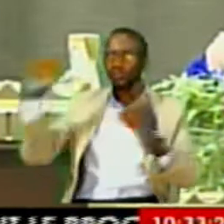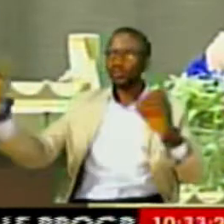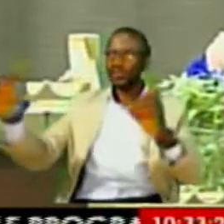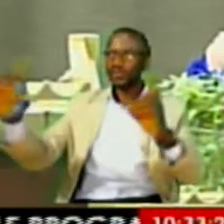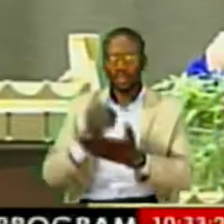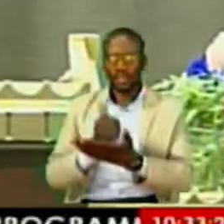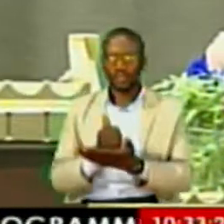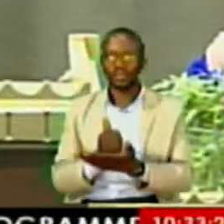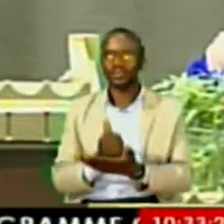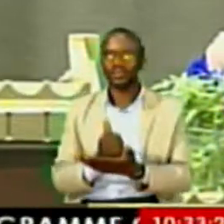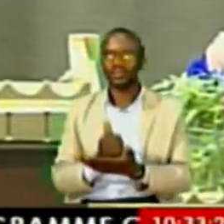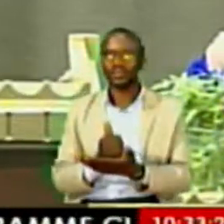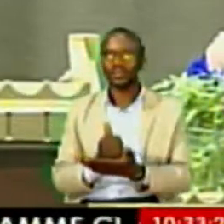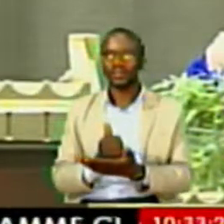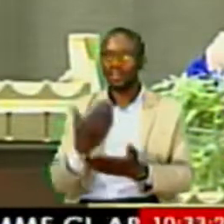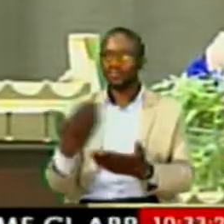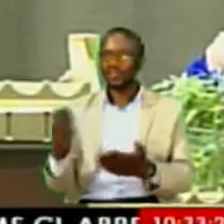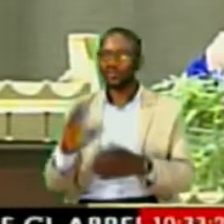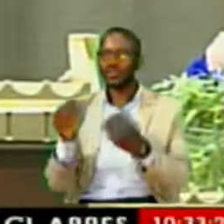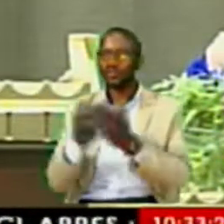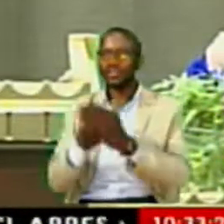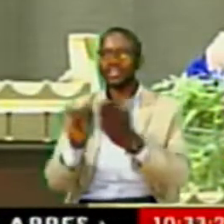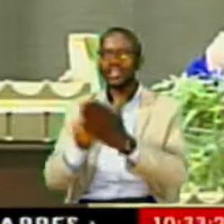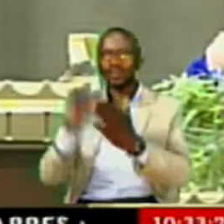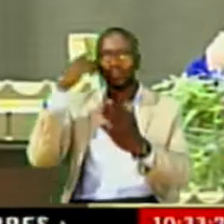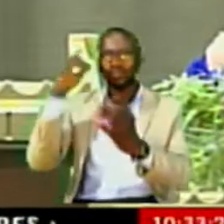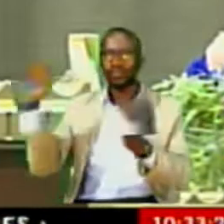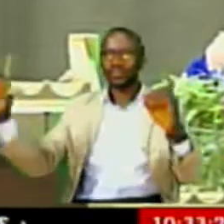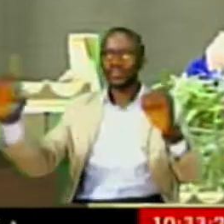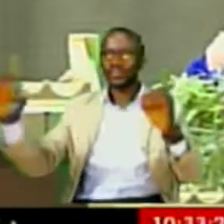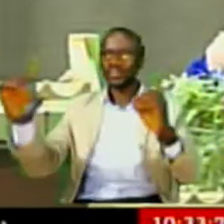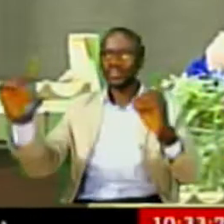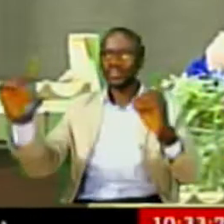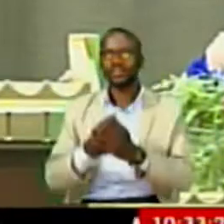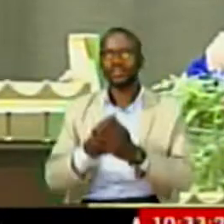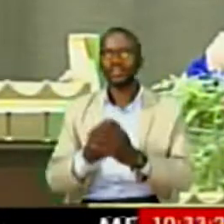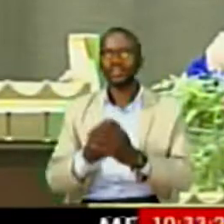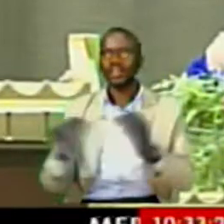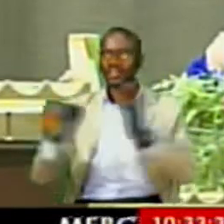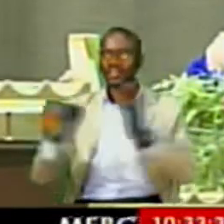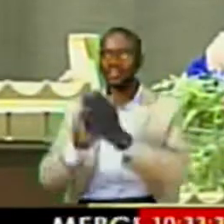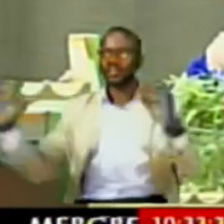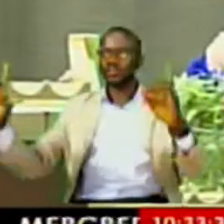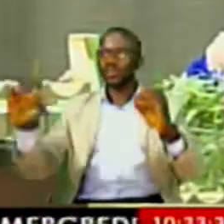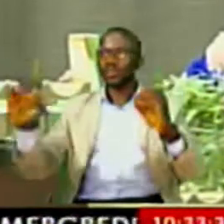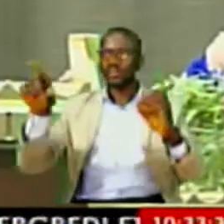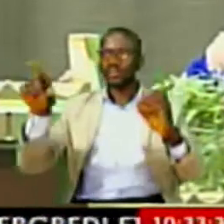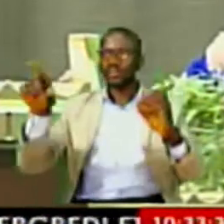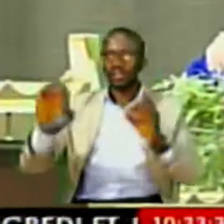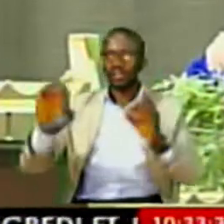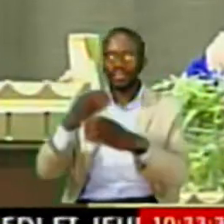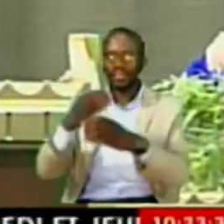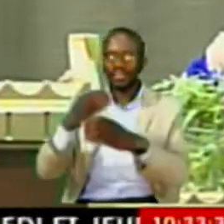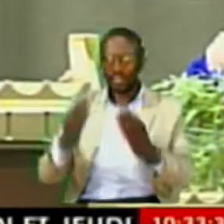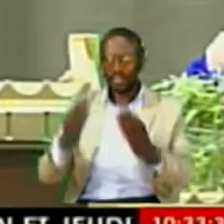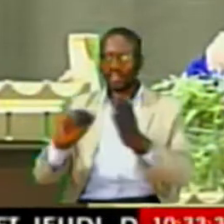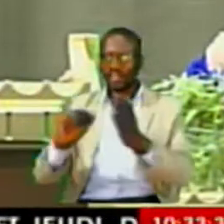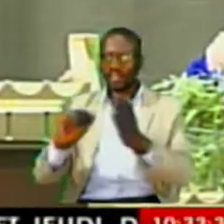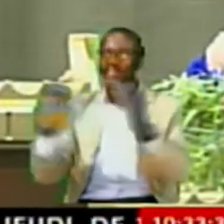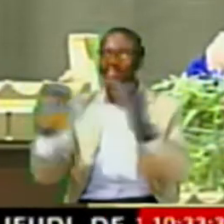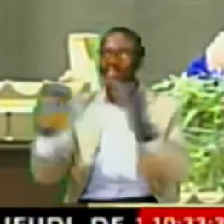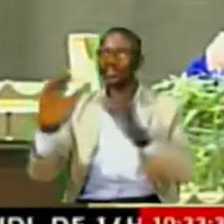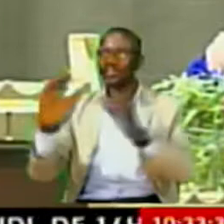Amen. Amen. Toutes choses lui appartiennent. Everything belonged to him. C'est lui le créateur. He is the creator. C'est lui Dieu. He is